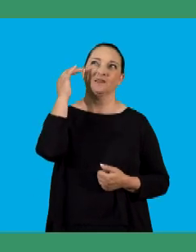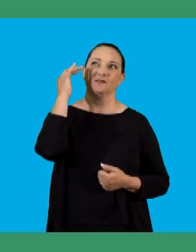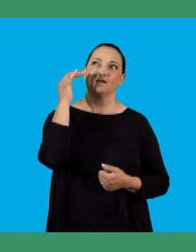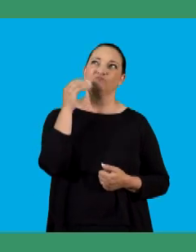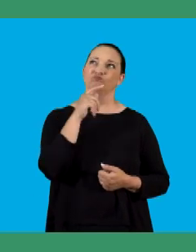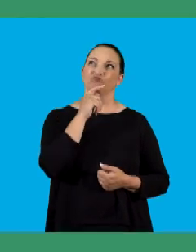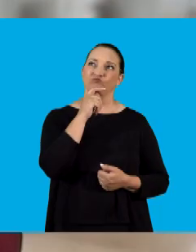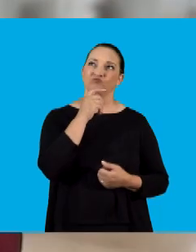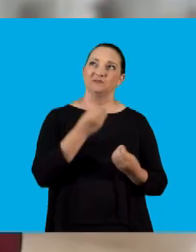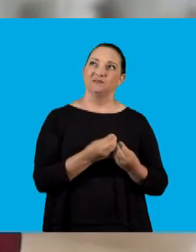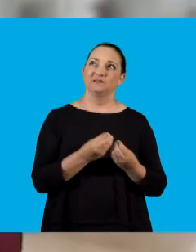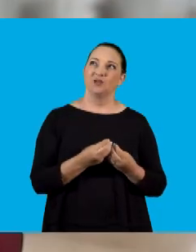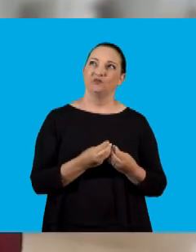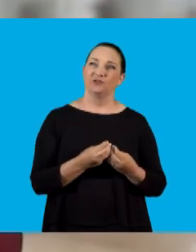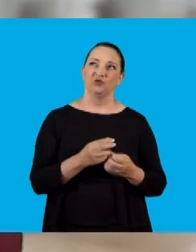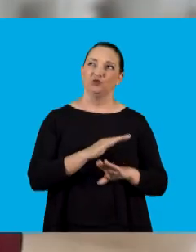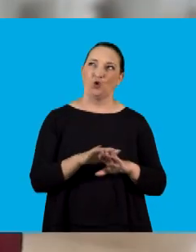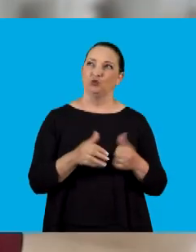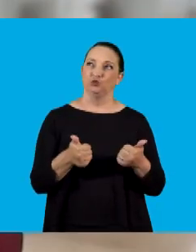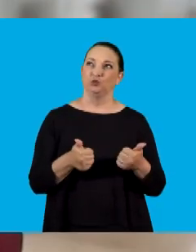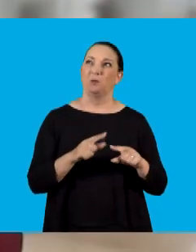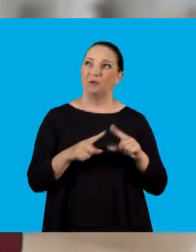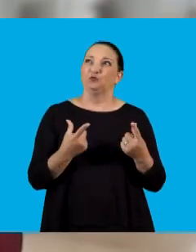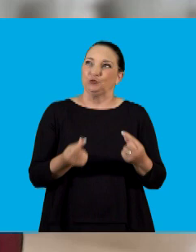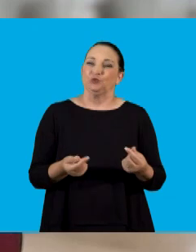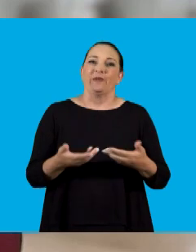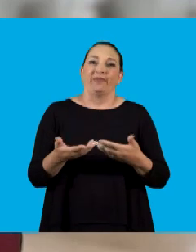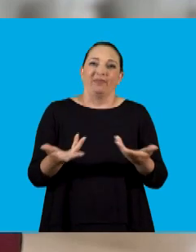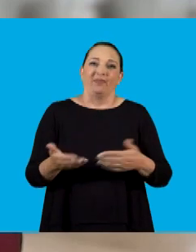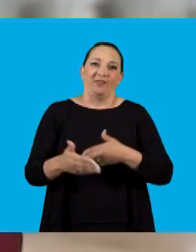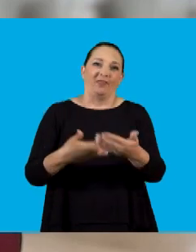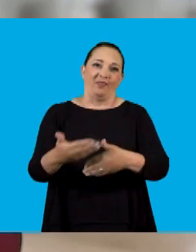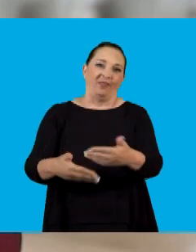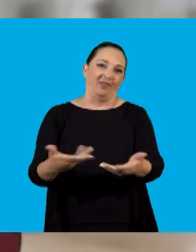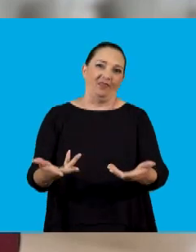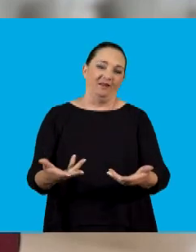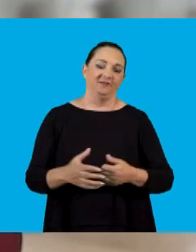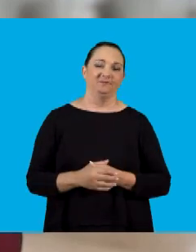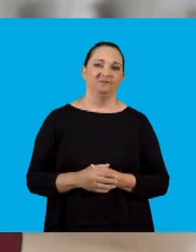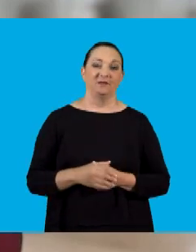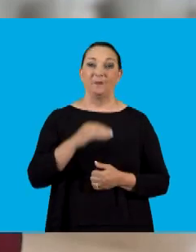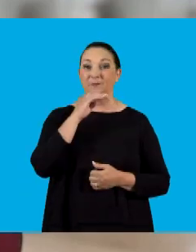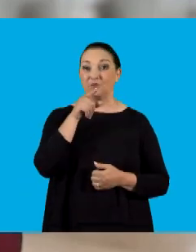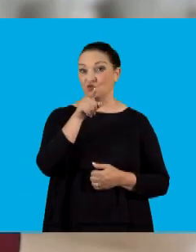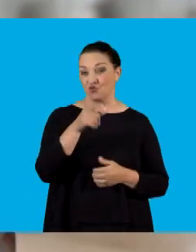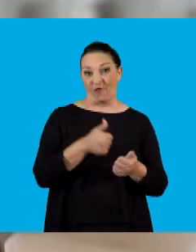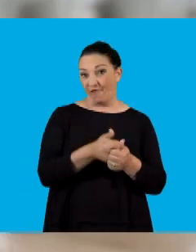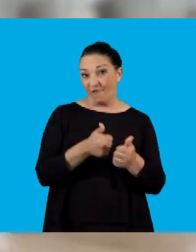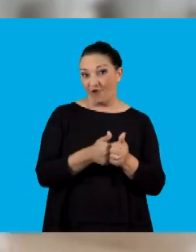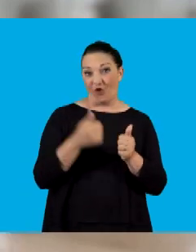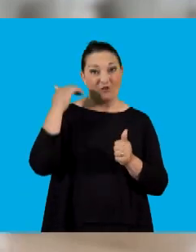that are not good, but you have done them anyways. Then it means you were not following the consequentialist